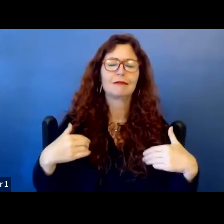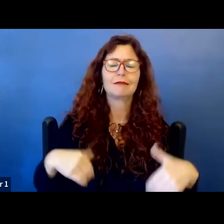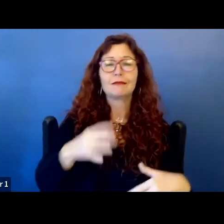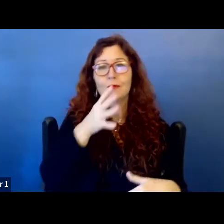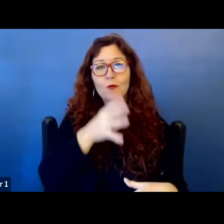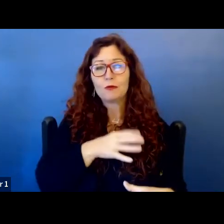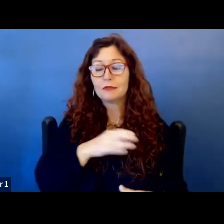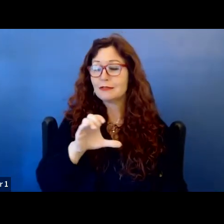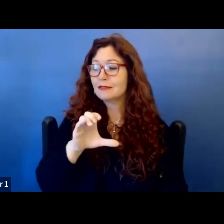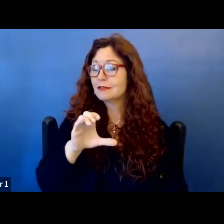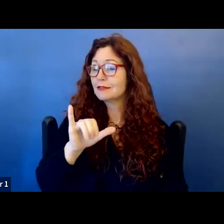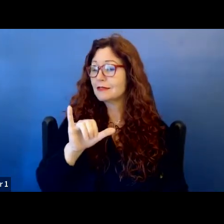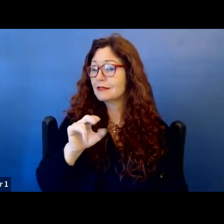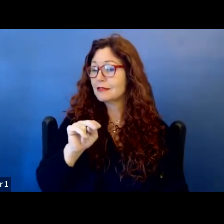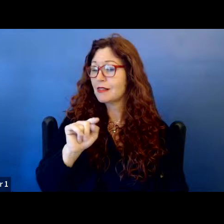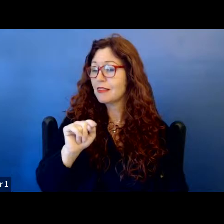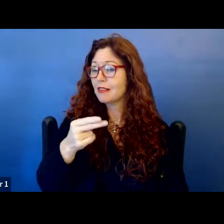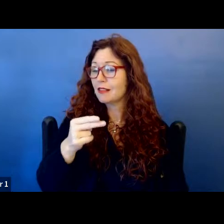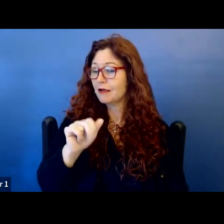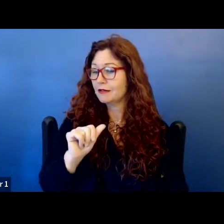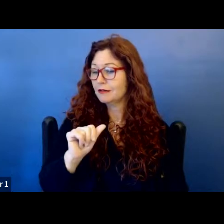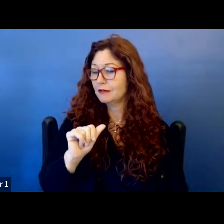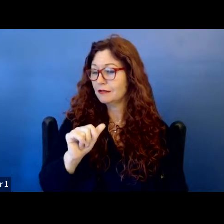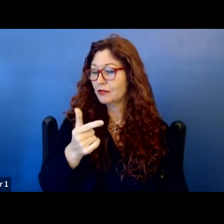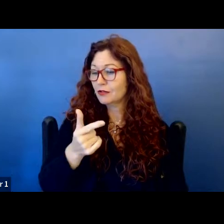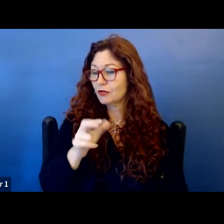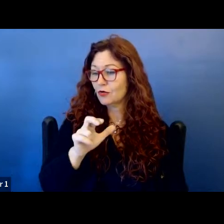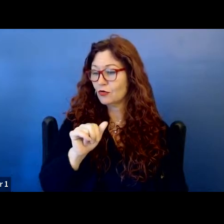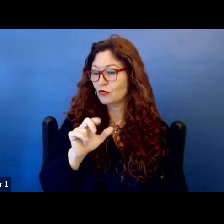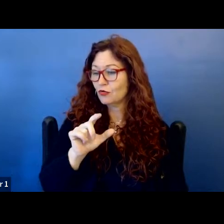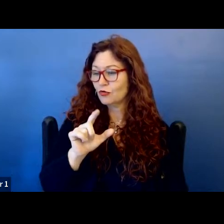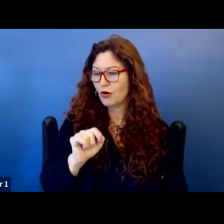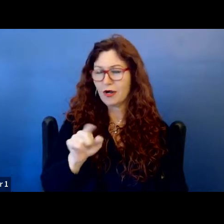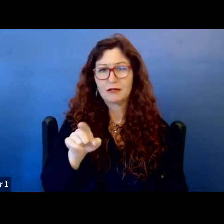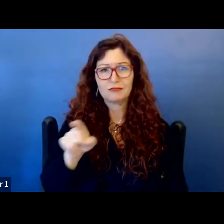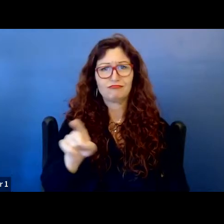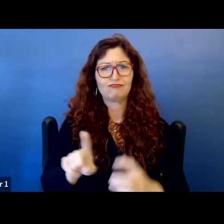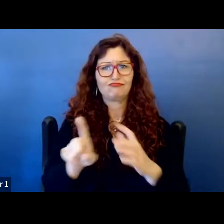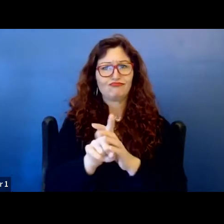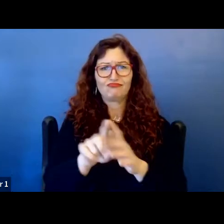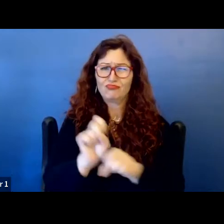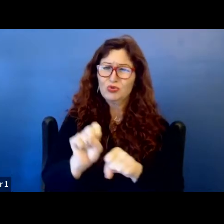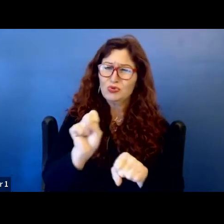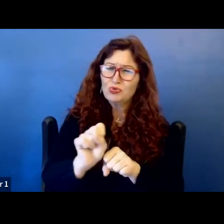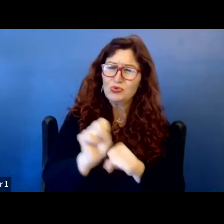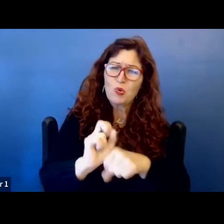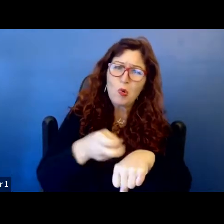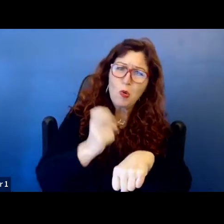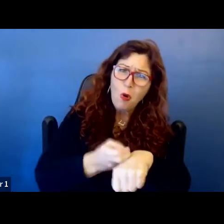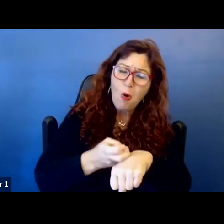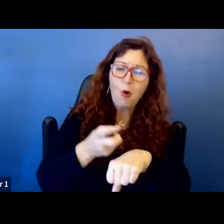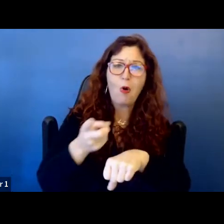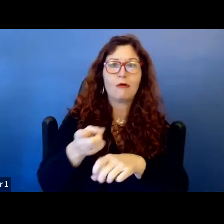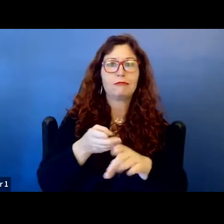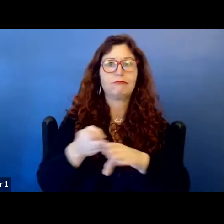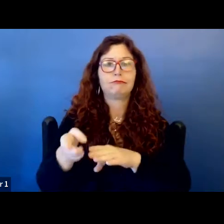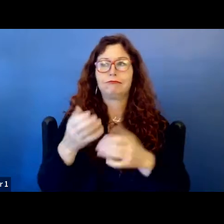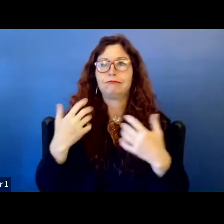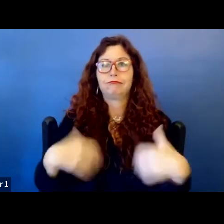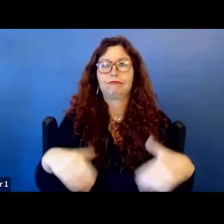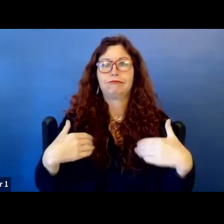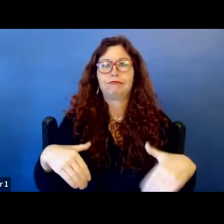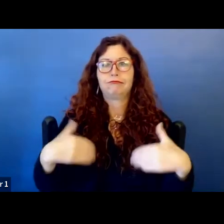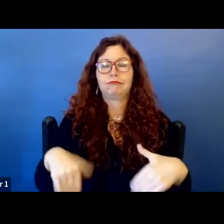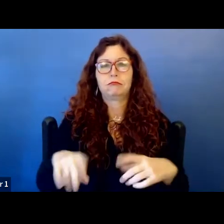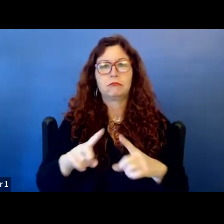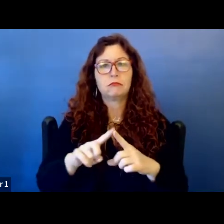underrepresented community uh worked just as hard as everybody on the job site that she did every time i saw her was being restricted